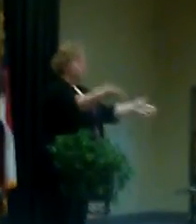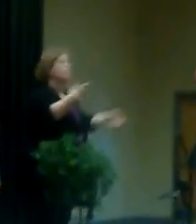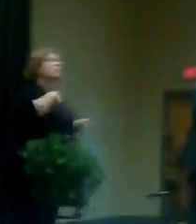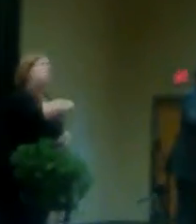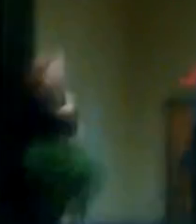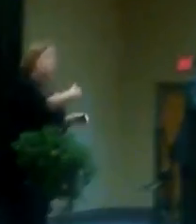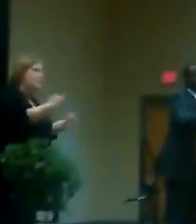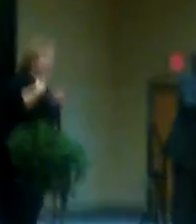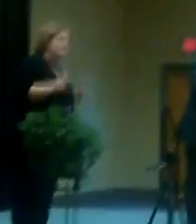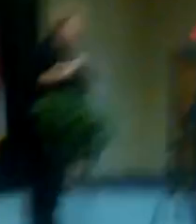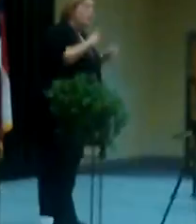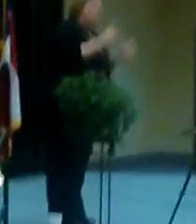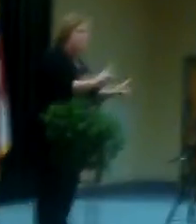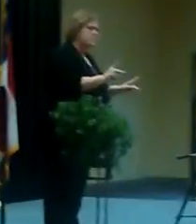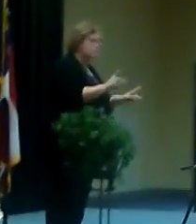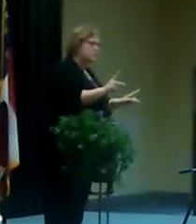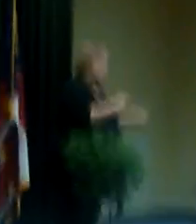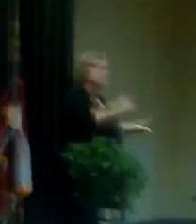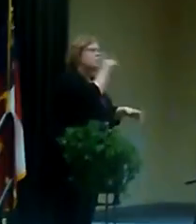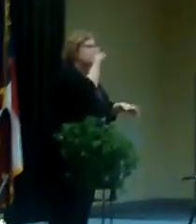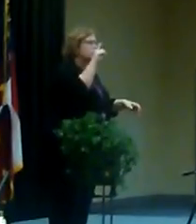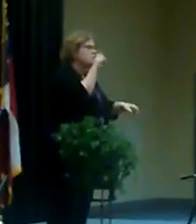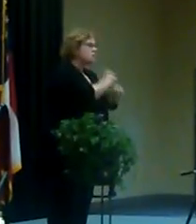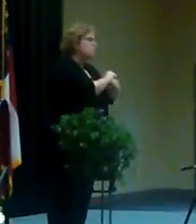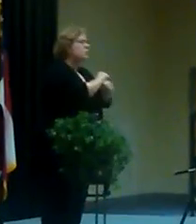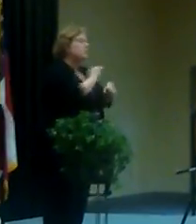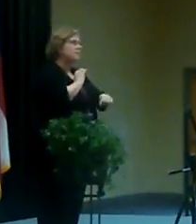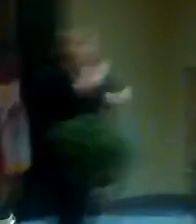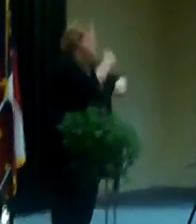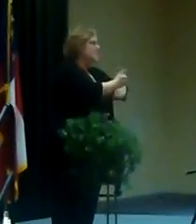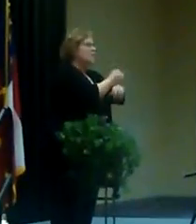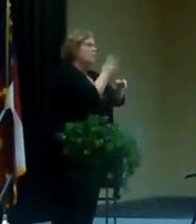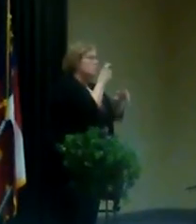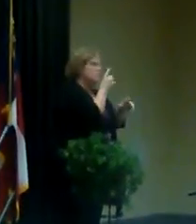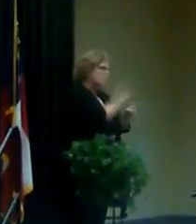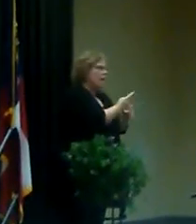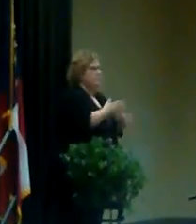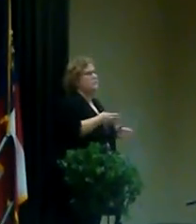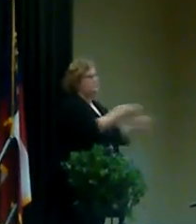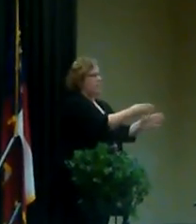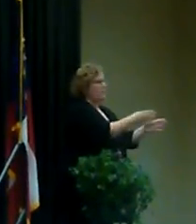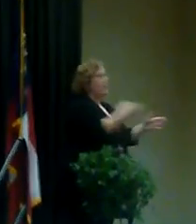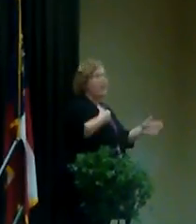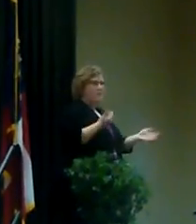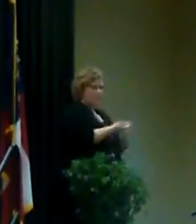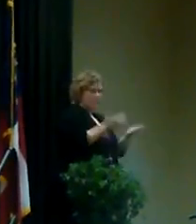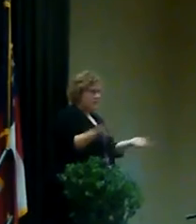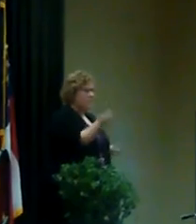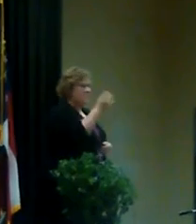the opportunity to truly put this state on the right track. I got here in 1988, and I don't